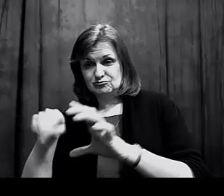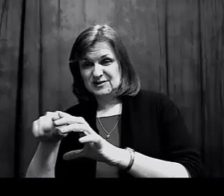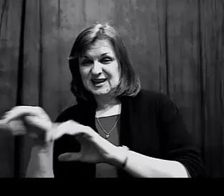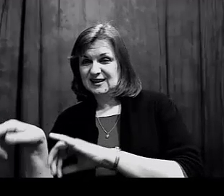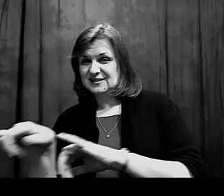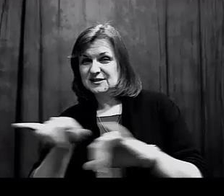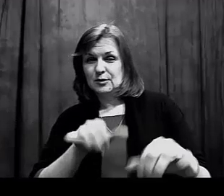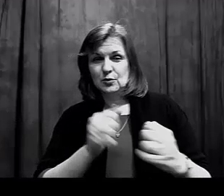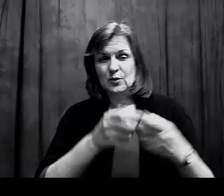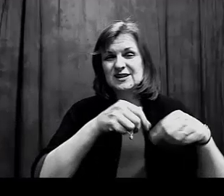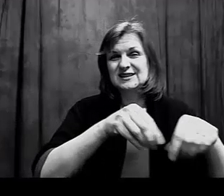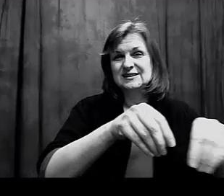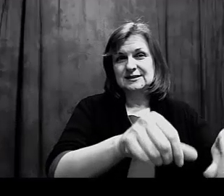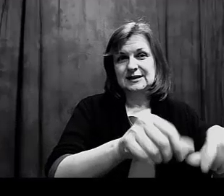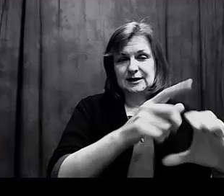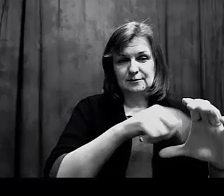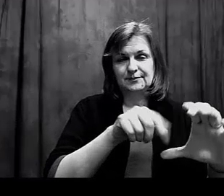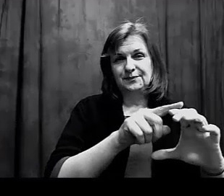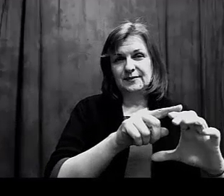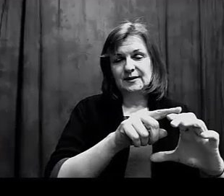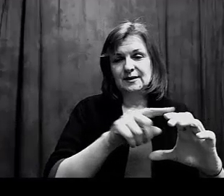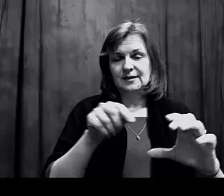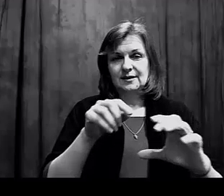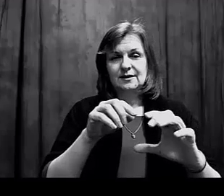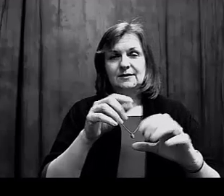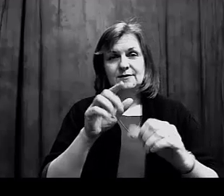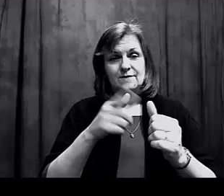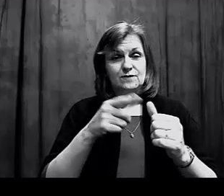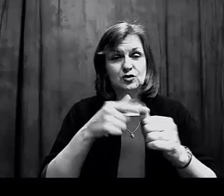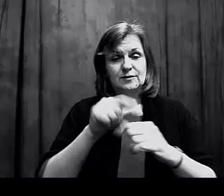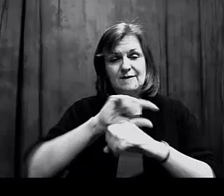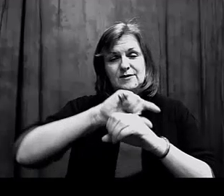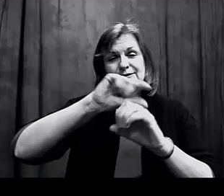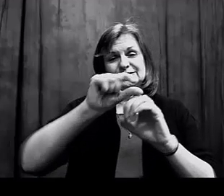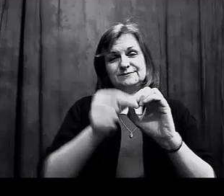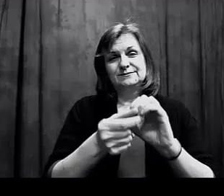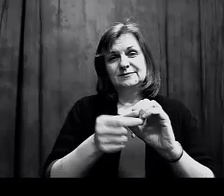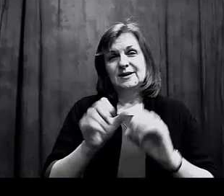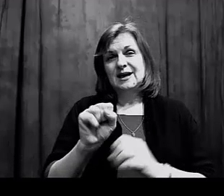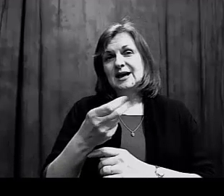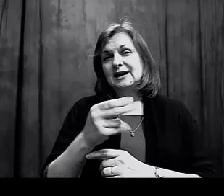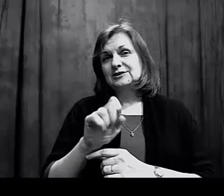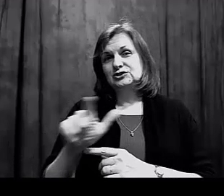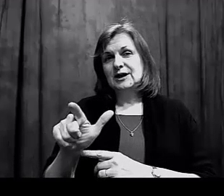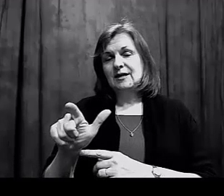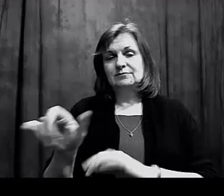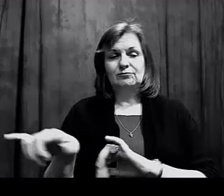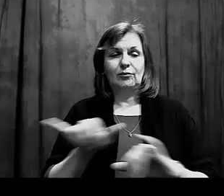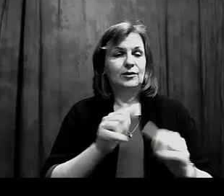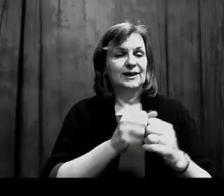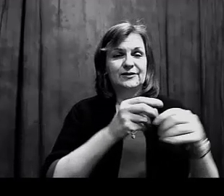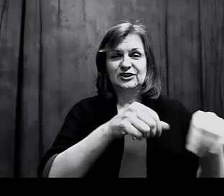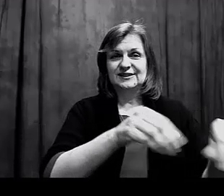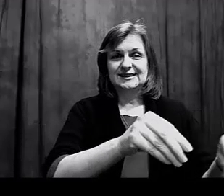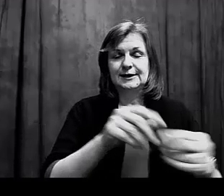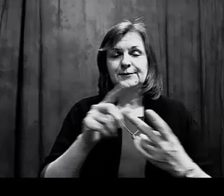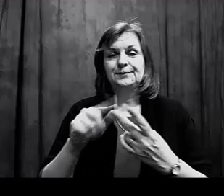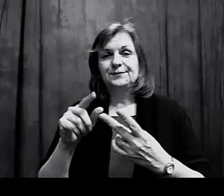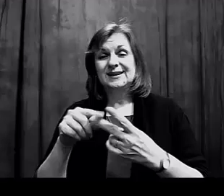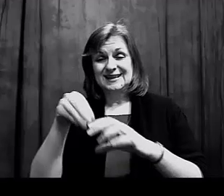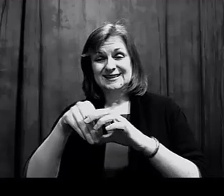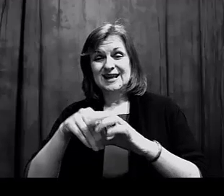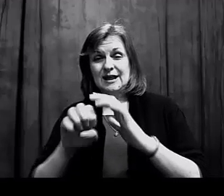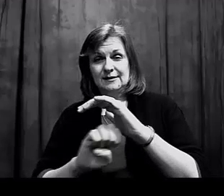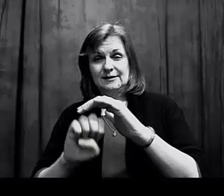this amniotic egg and what we saw as a seed in plants, right? So there's a shell around the outside, much like our